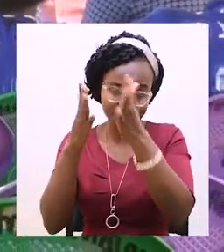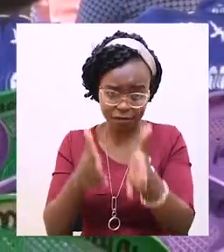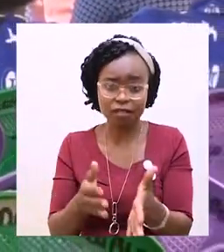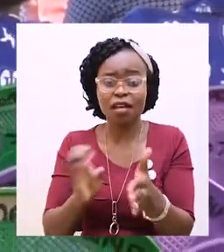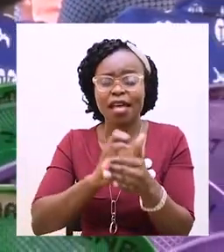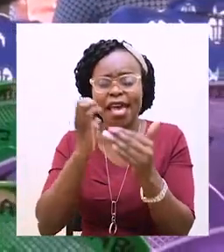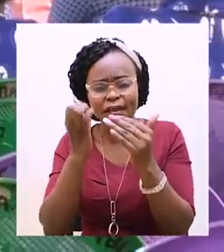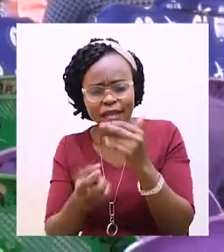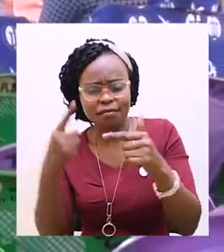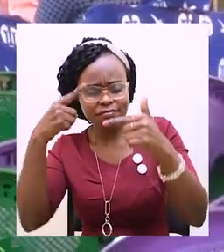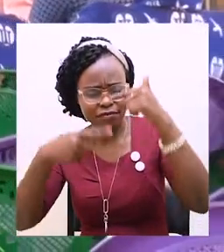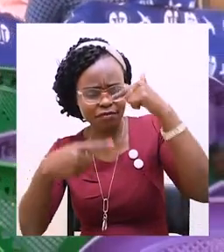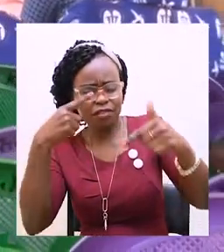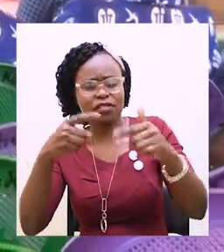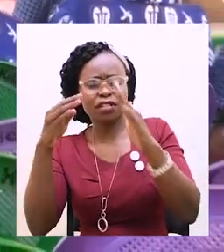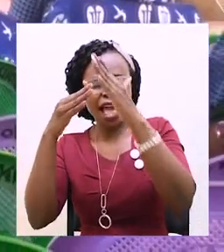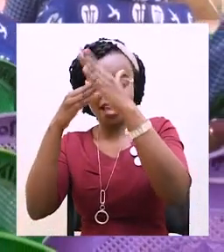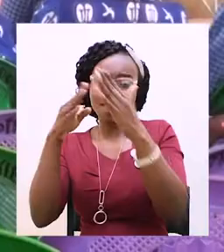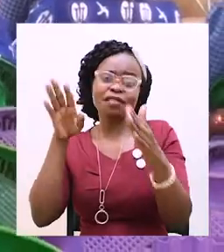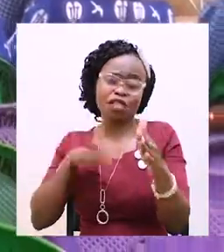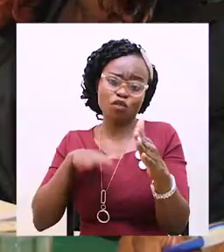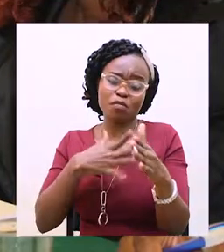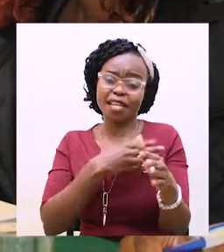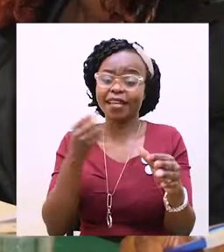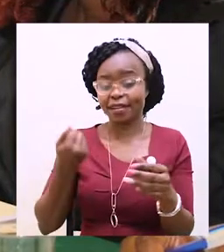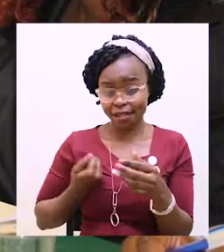ending violence against women and girls.